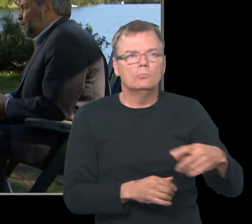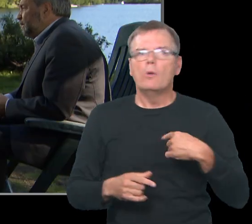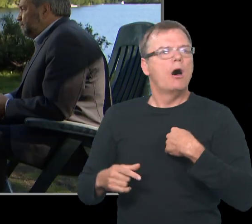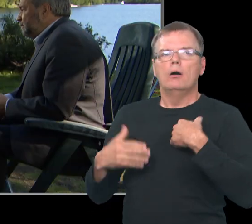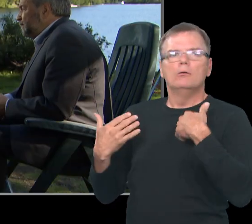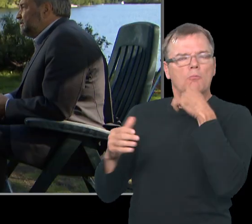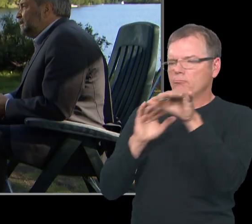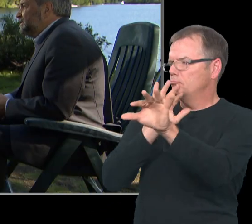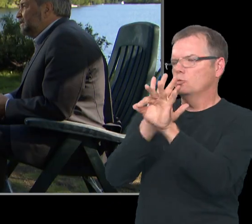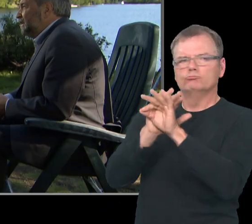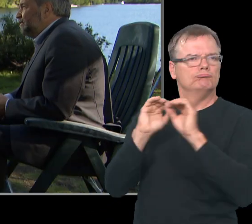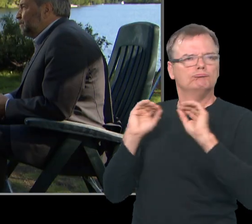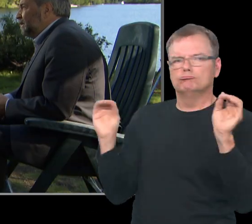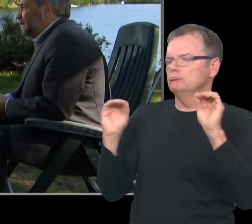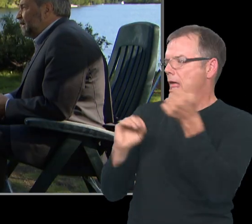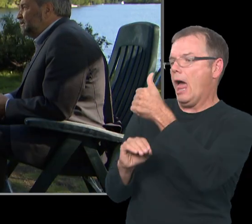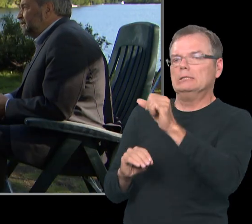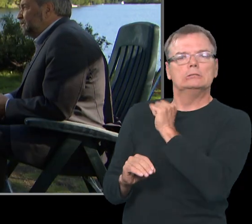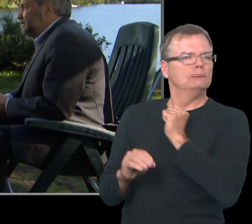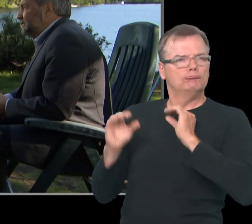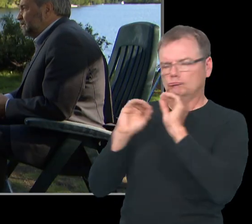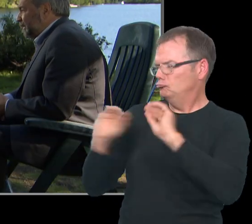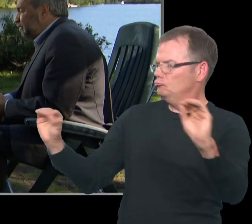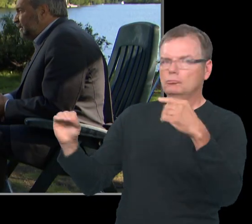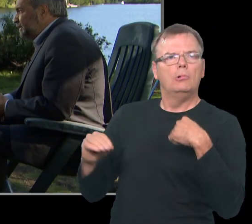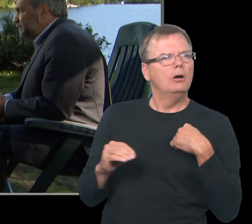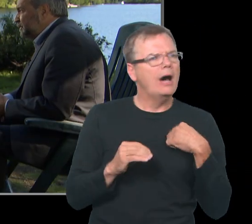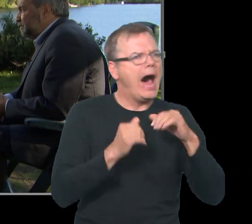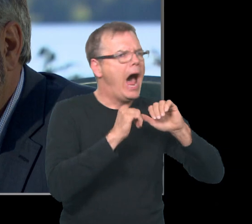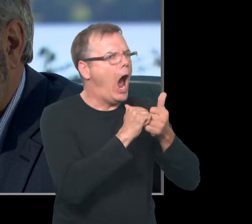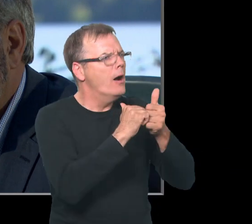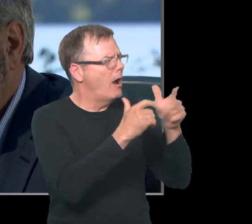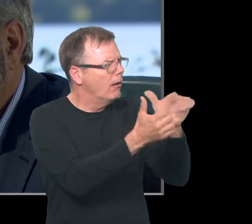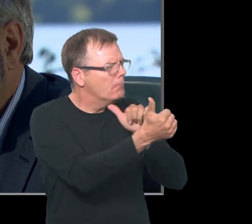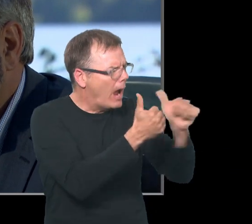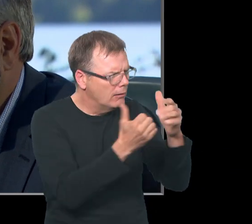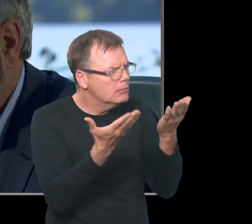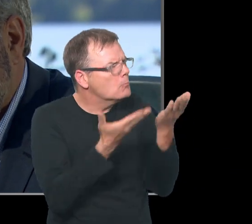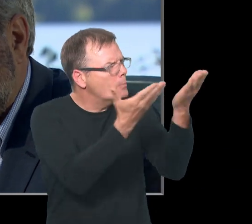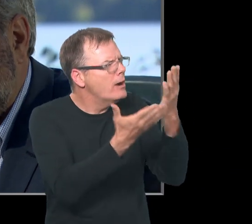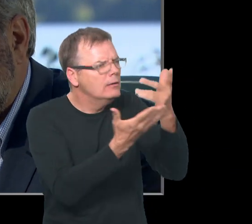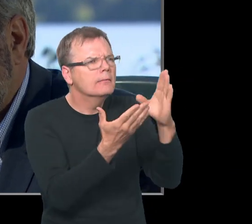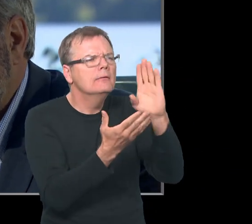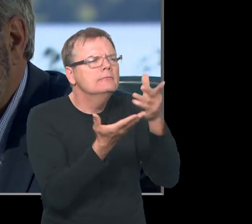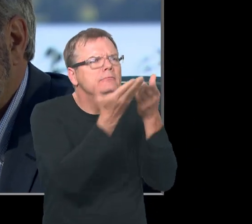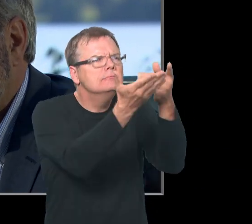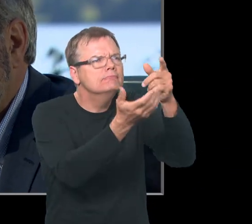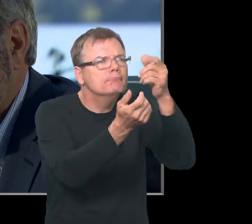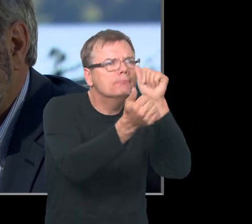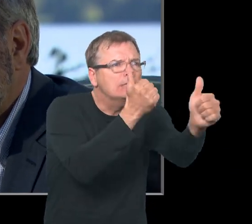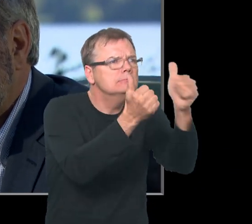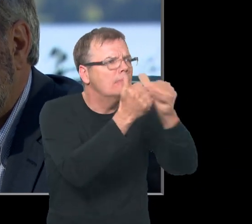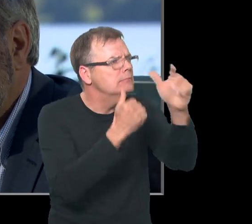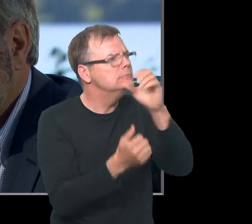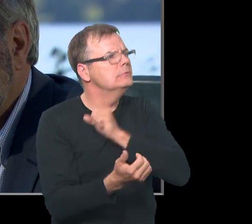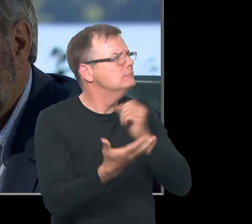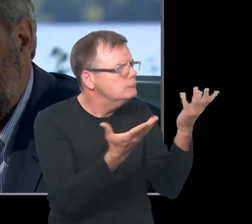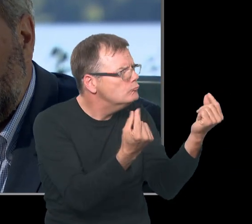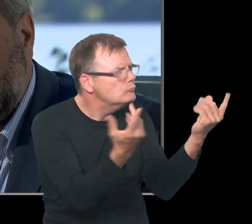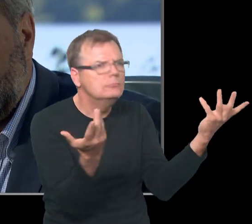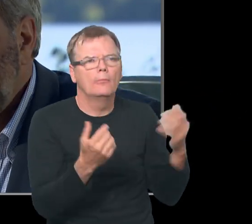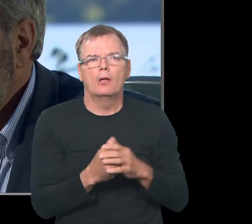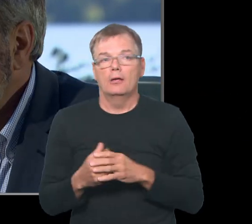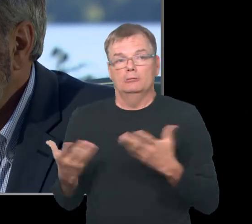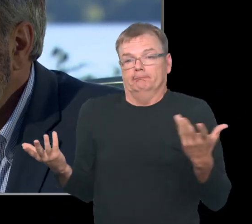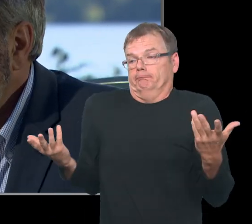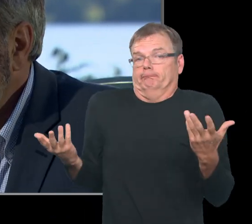Senate? Well, the Senate's going to have to realize that there's a government that's just been elected with, I would hope, a majority in the House of Commons.